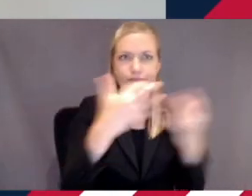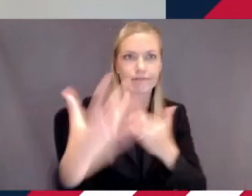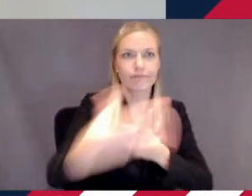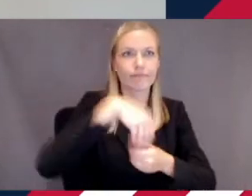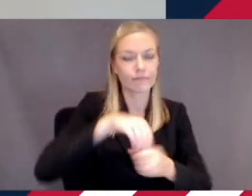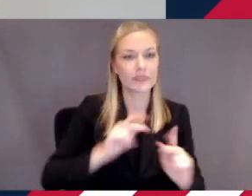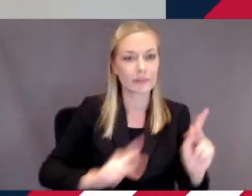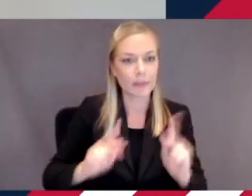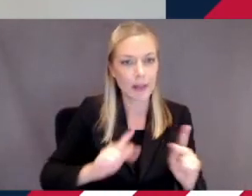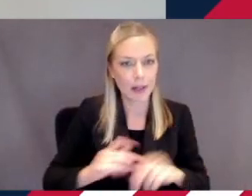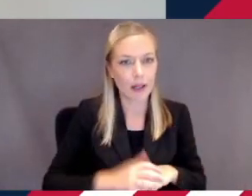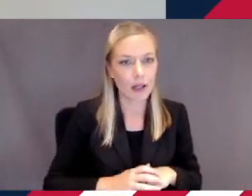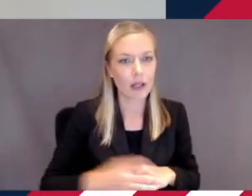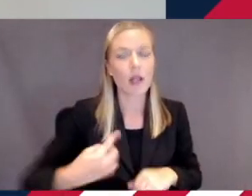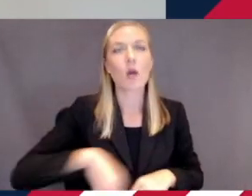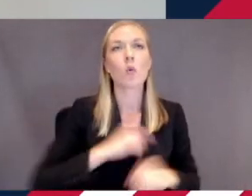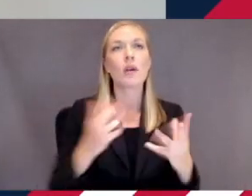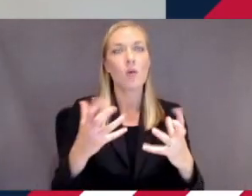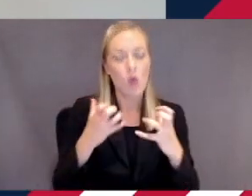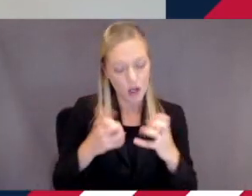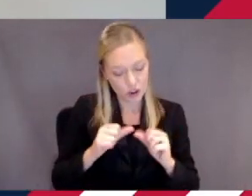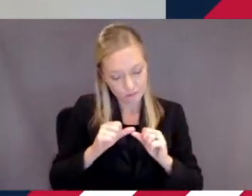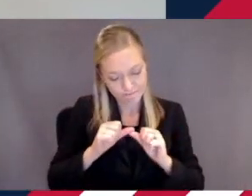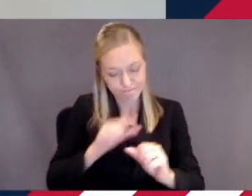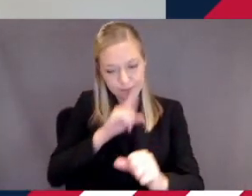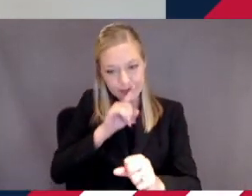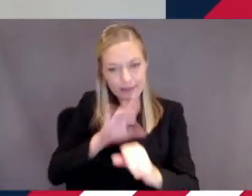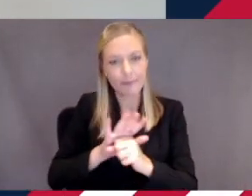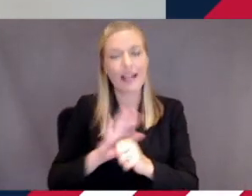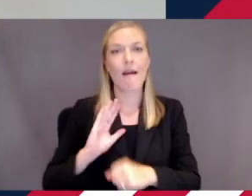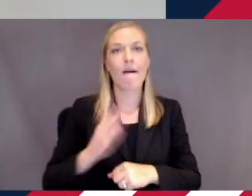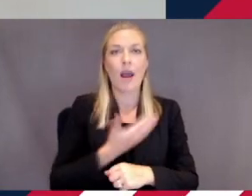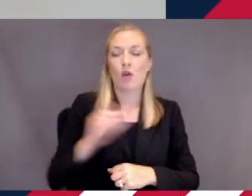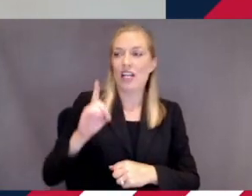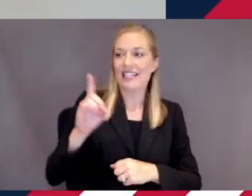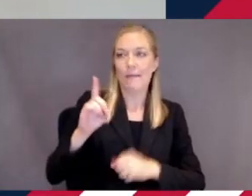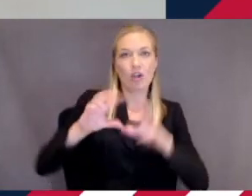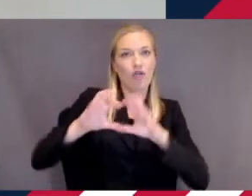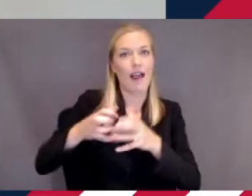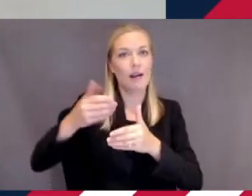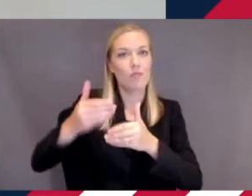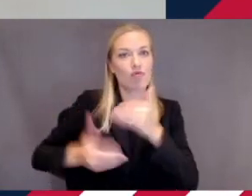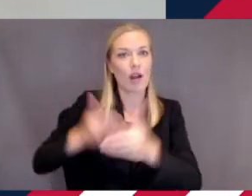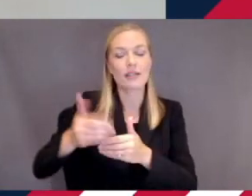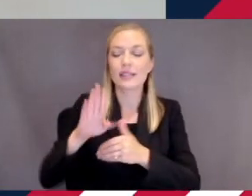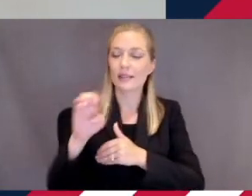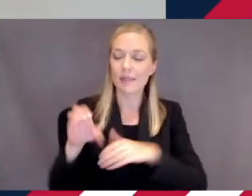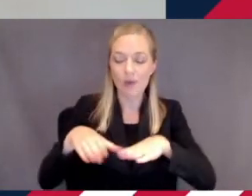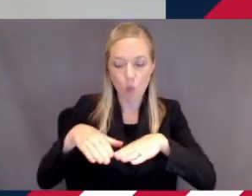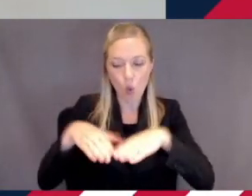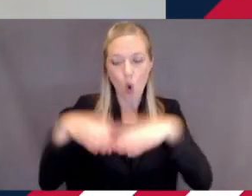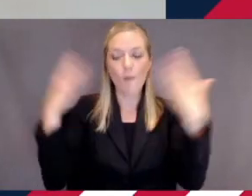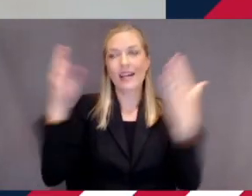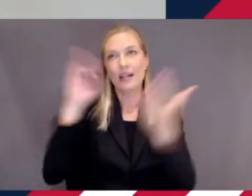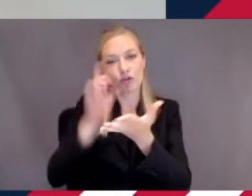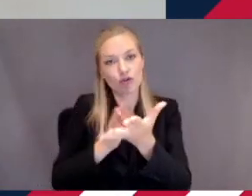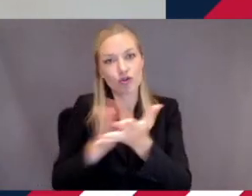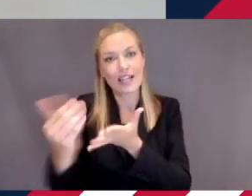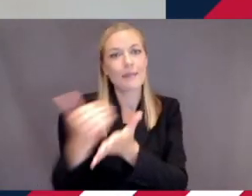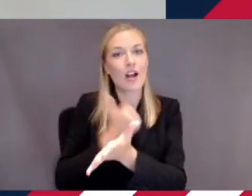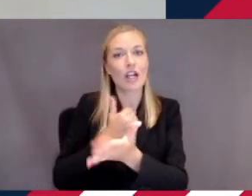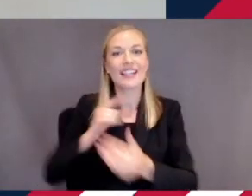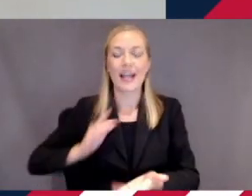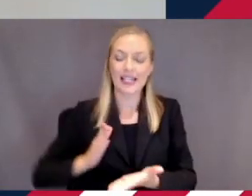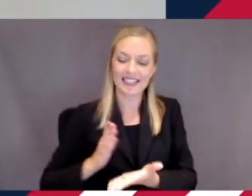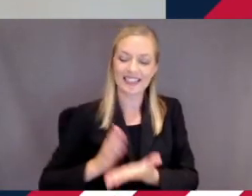that is open and transparent while reducing barriers to participation by historically marginalized constituencies